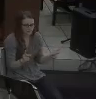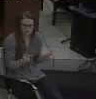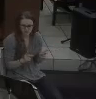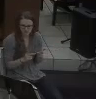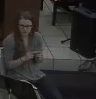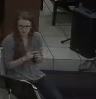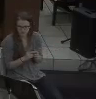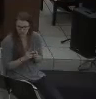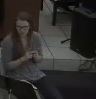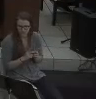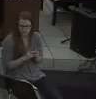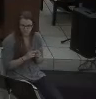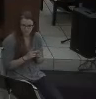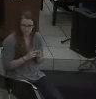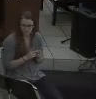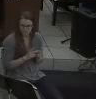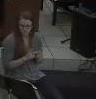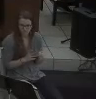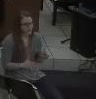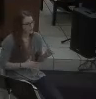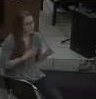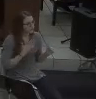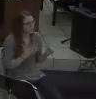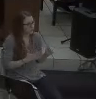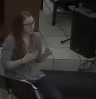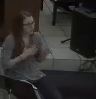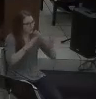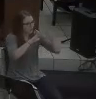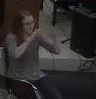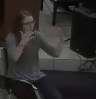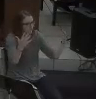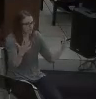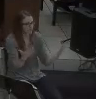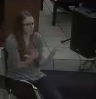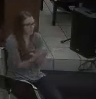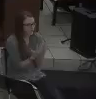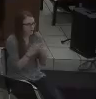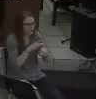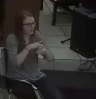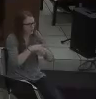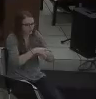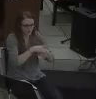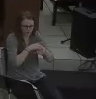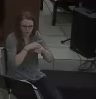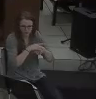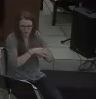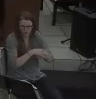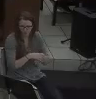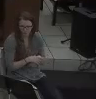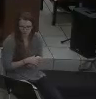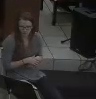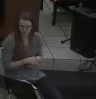place, the joy of the whole